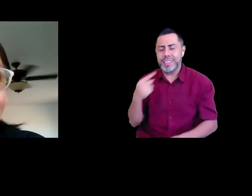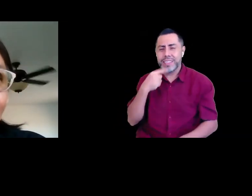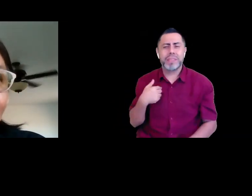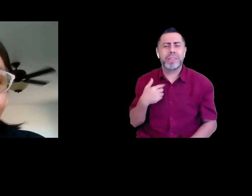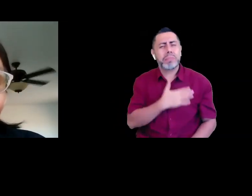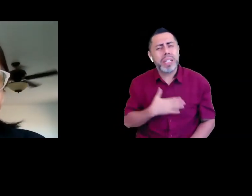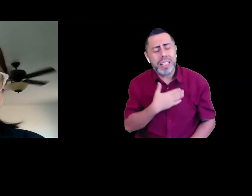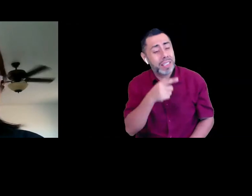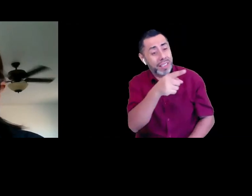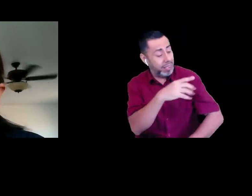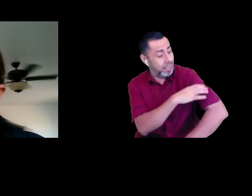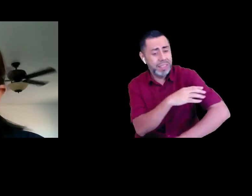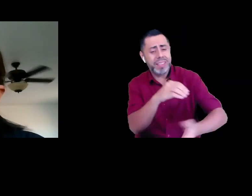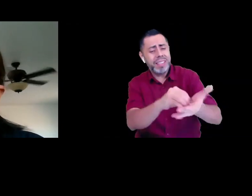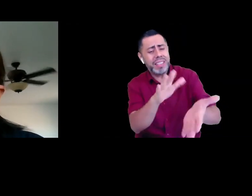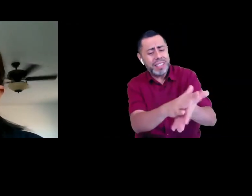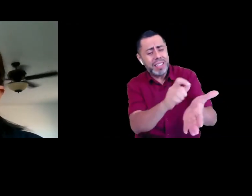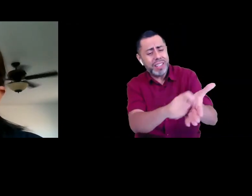So